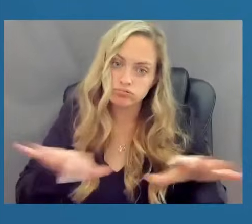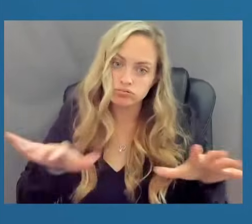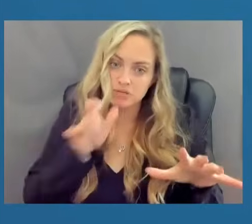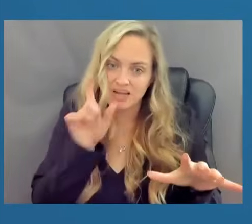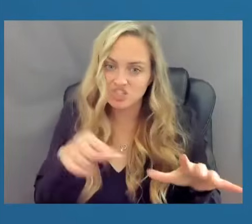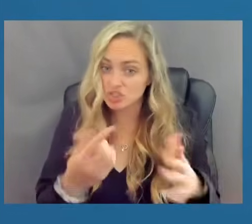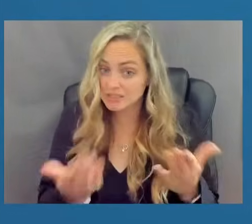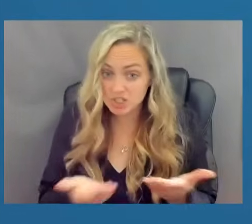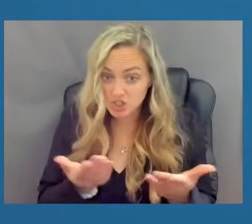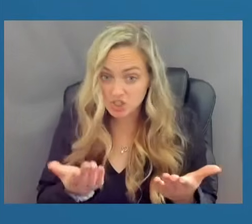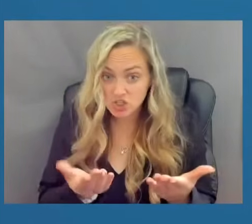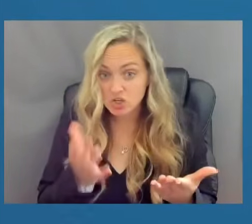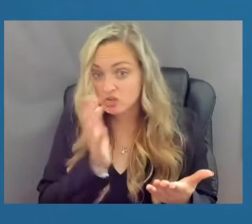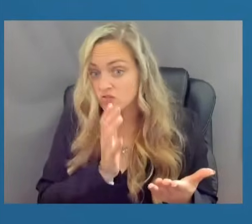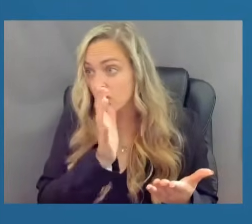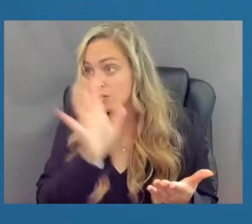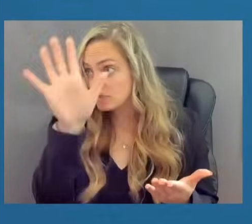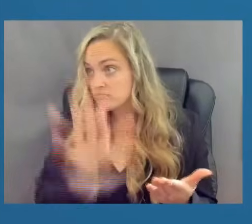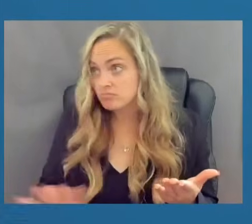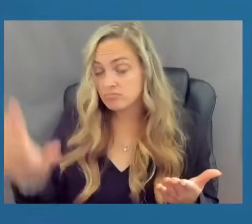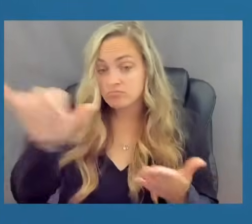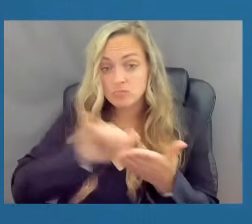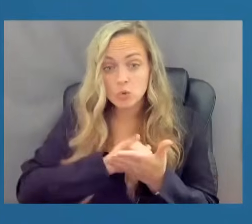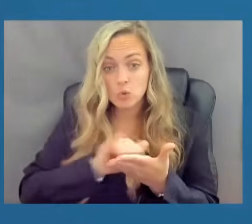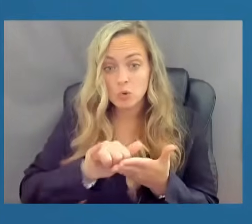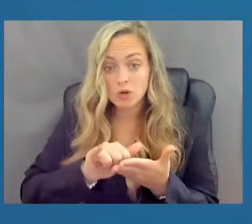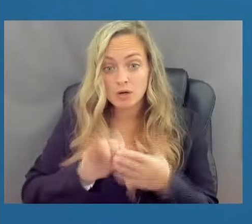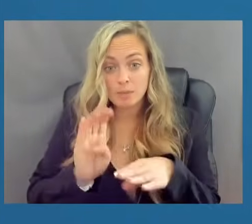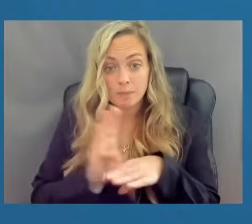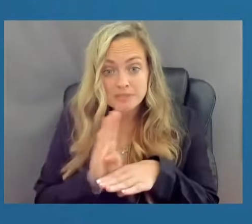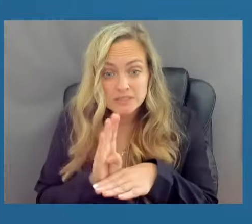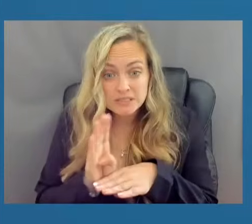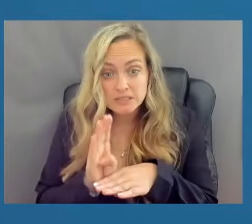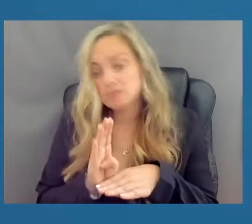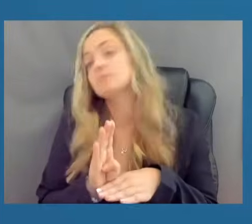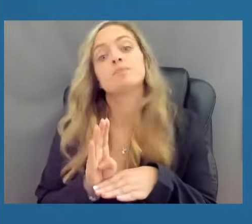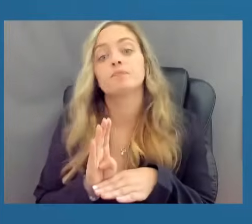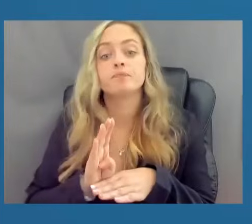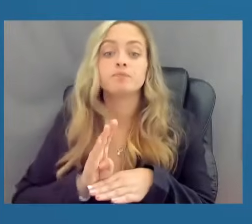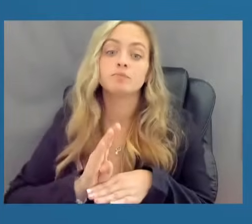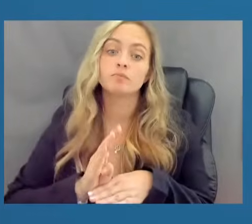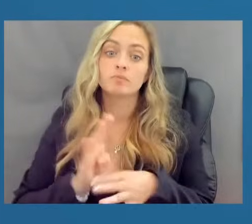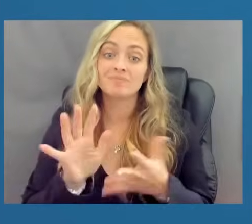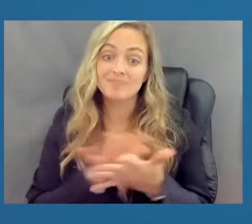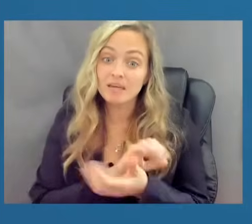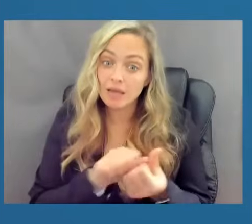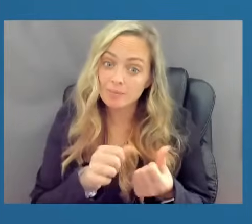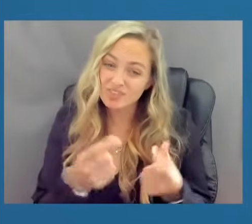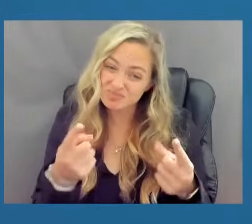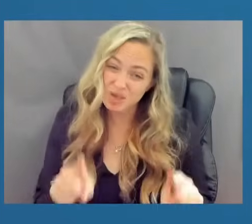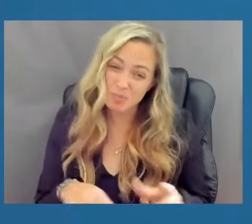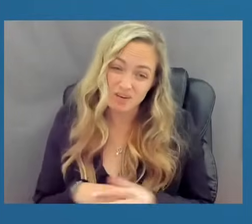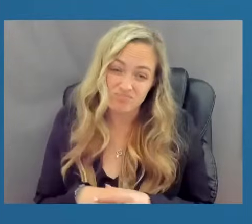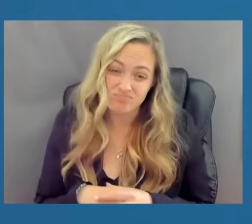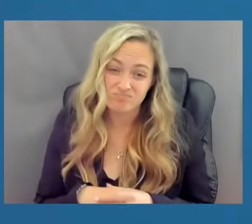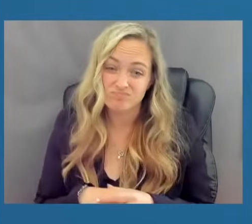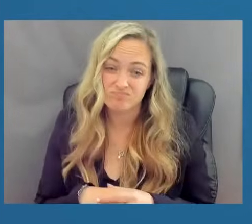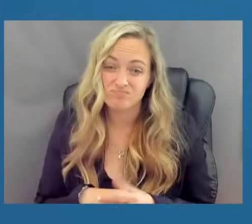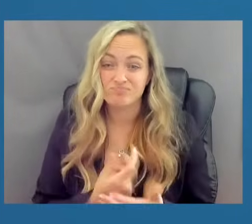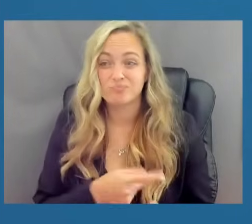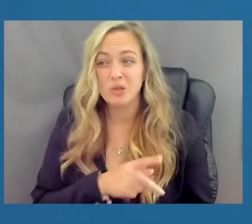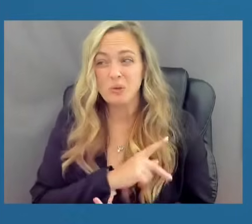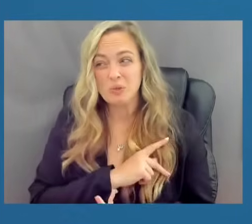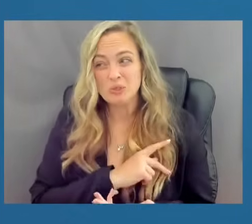is farms all over New York, but also businesses. The damage is being done. And I personally think